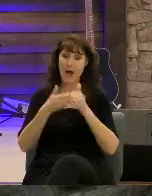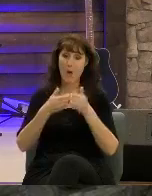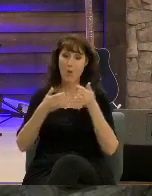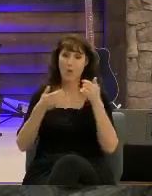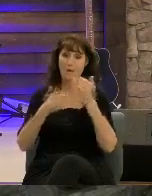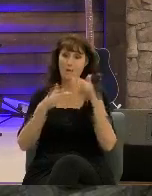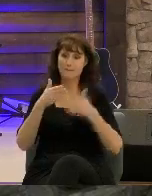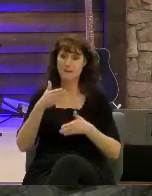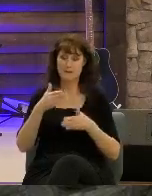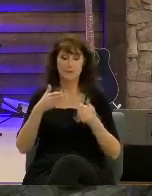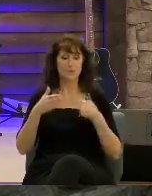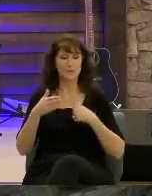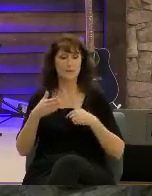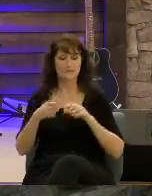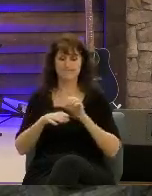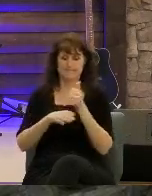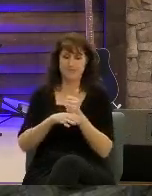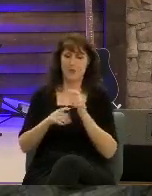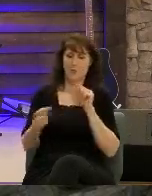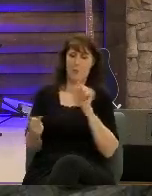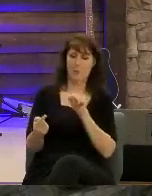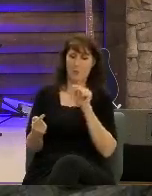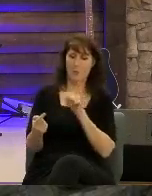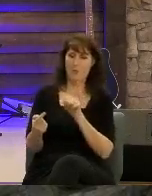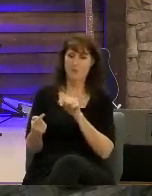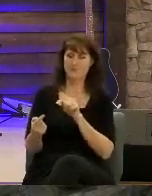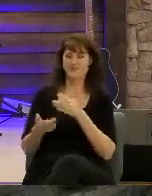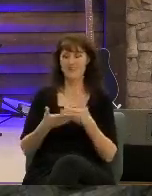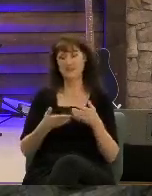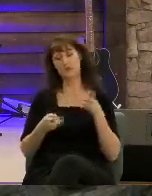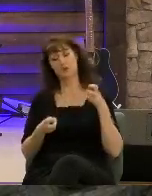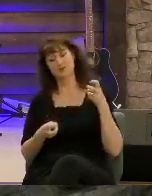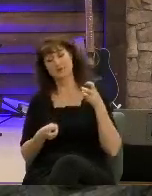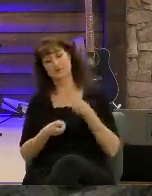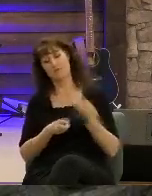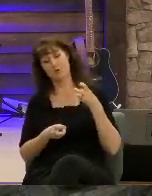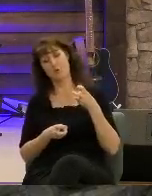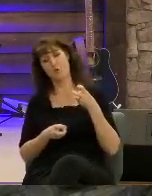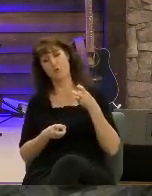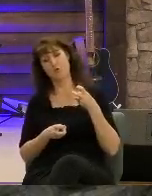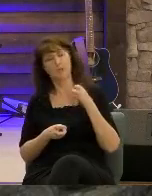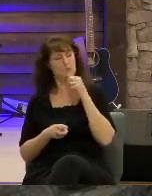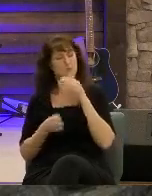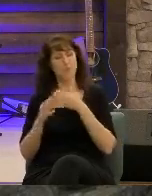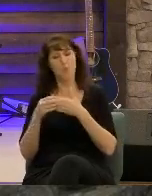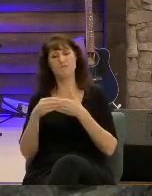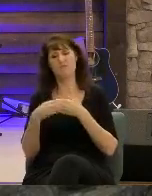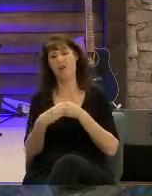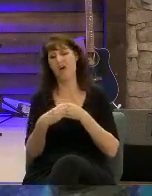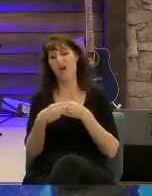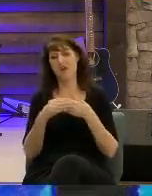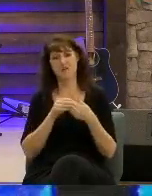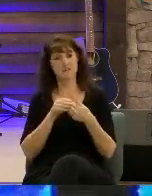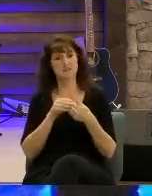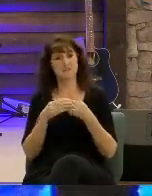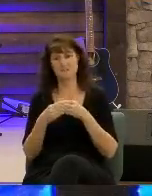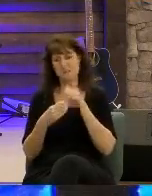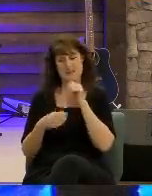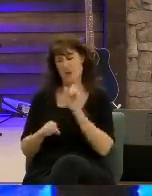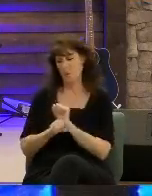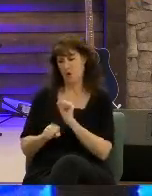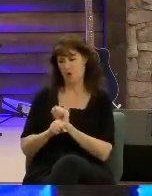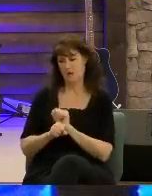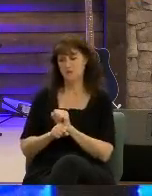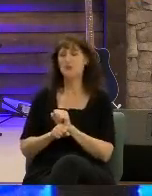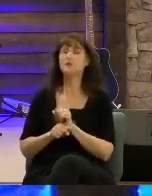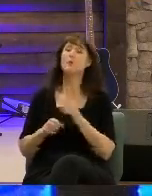set goals and things are too difficult, and we don't flex. Right? We don't flex. It ain't working this way. Let's back